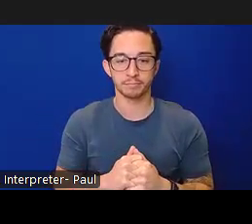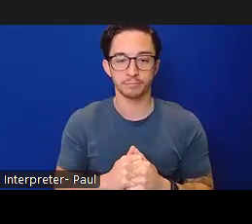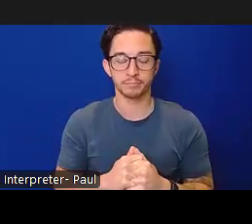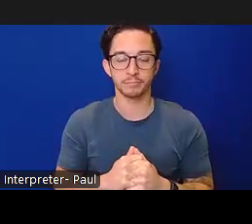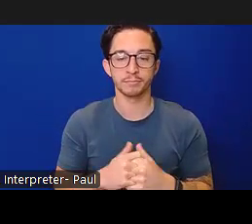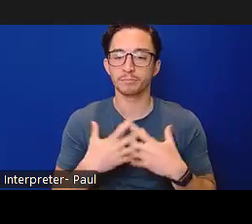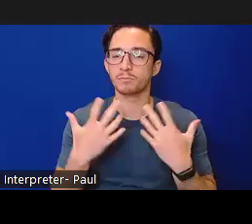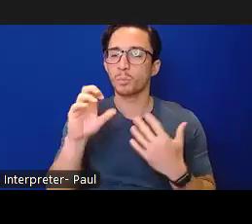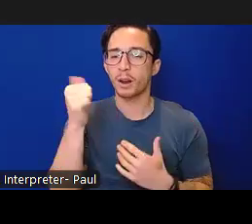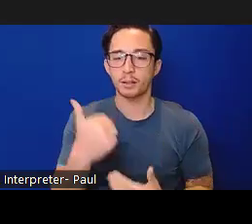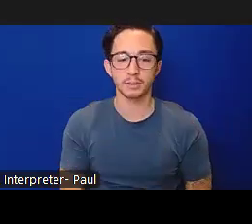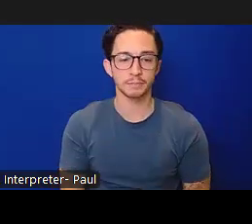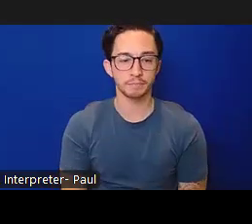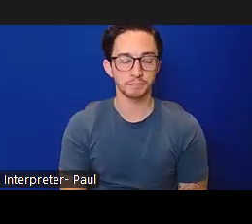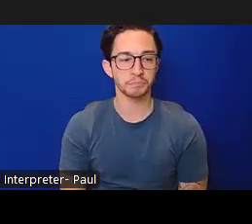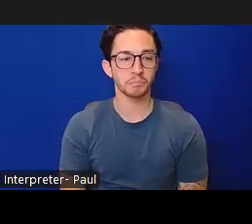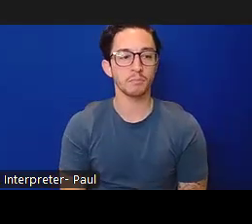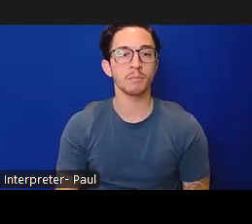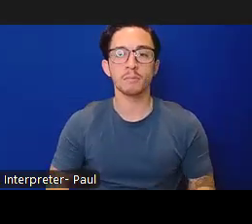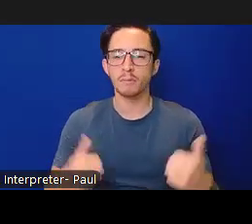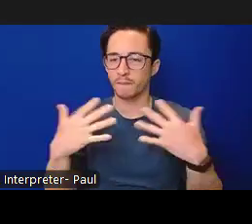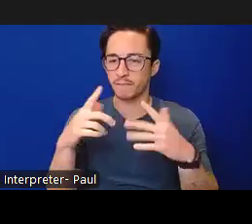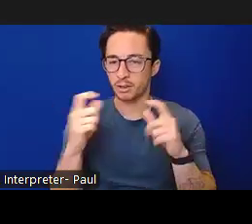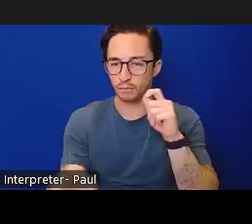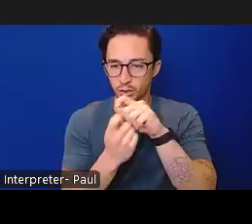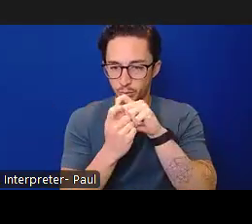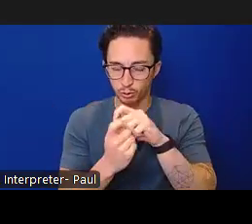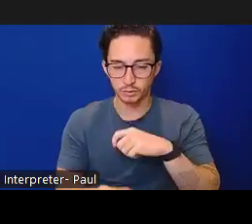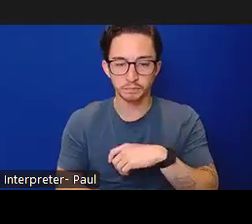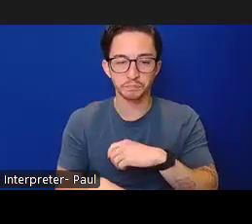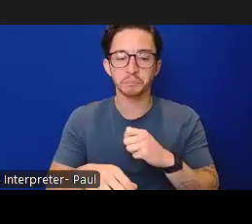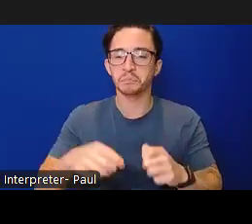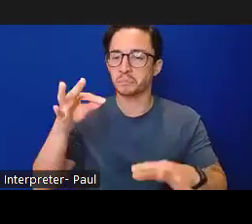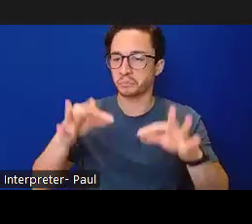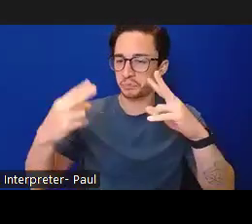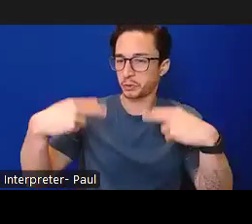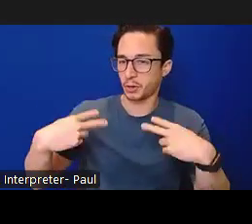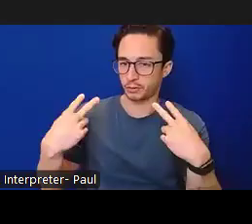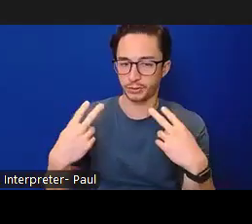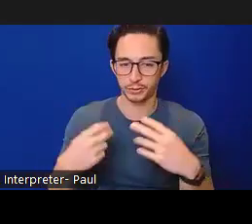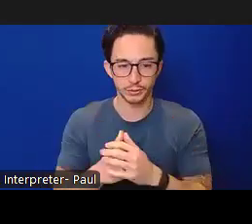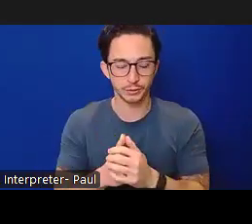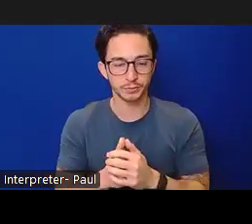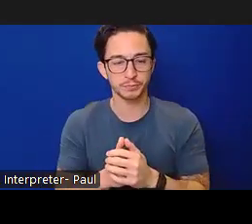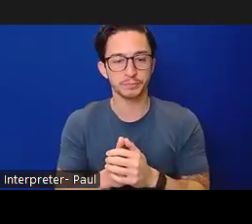What else? Fear of retribution, judgment.